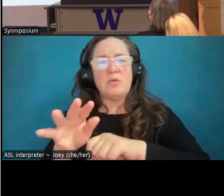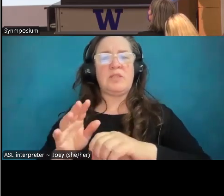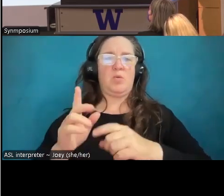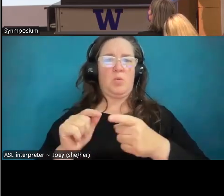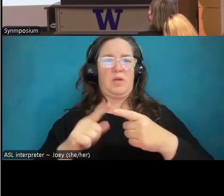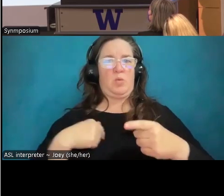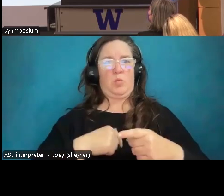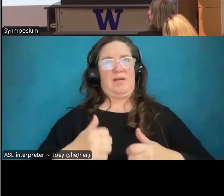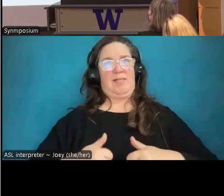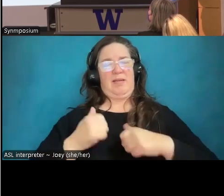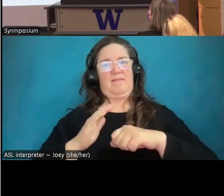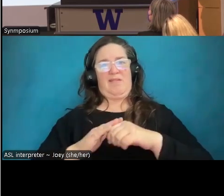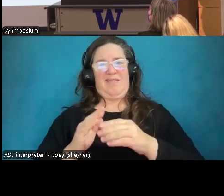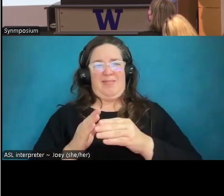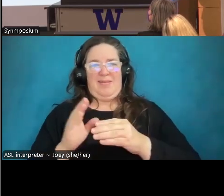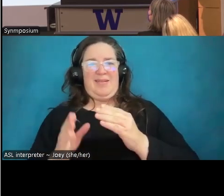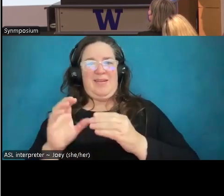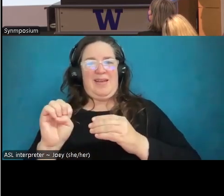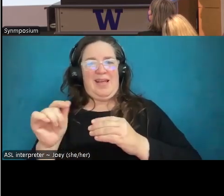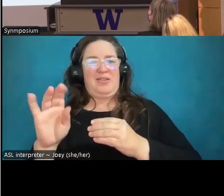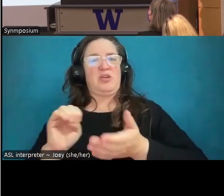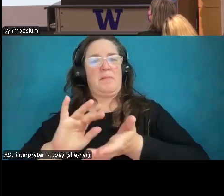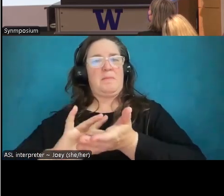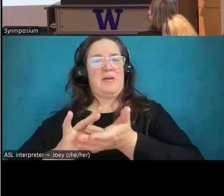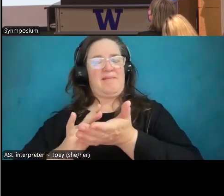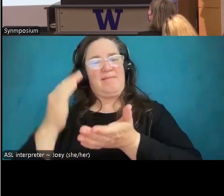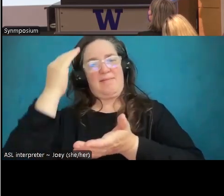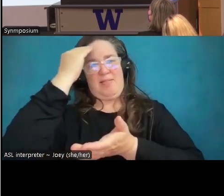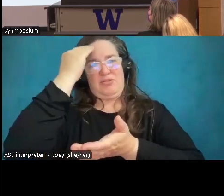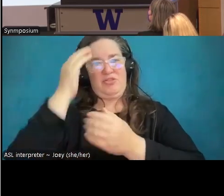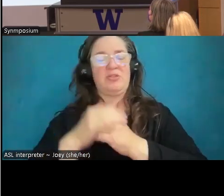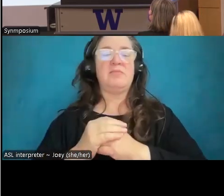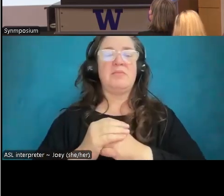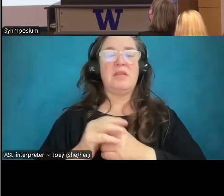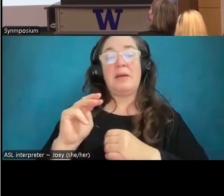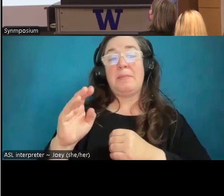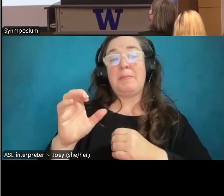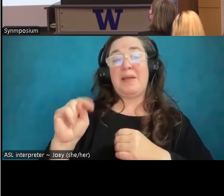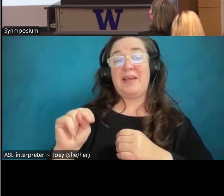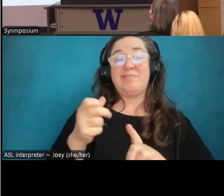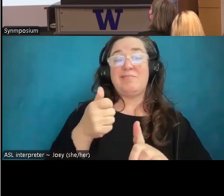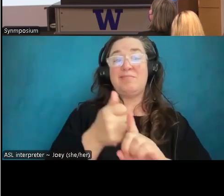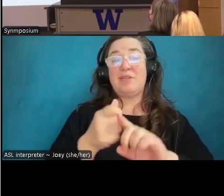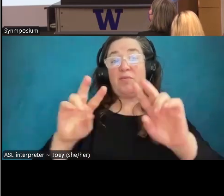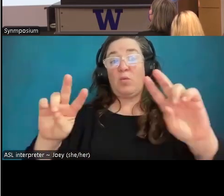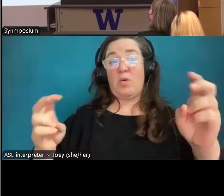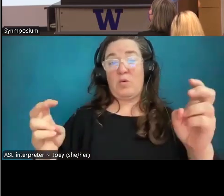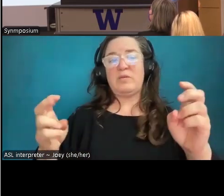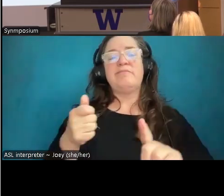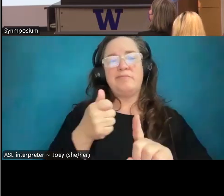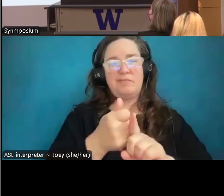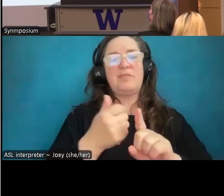University, but also a person who lives with an infection-associated chronic condition. To me,